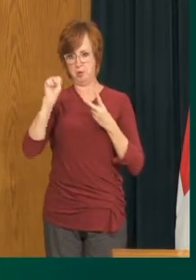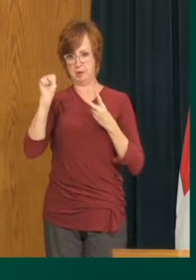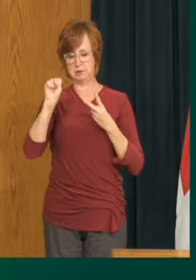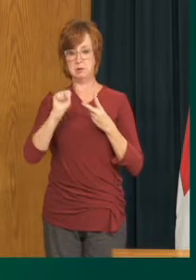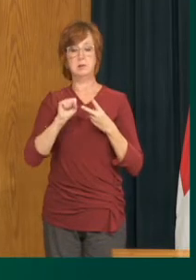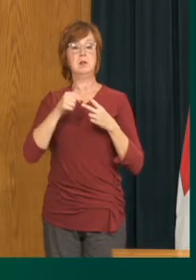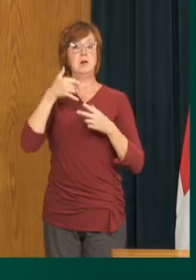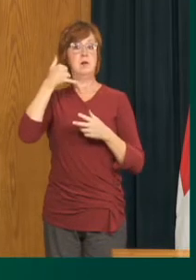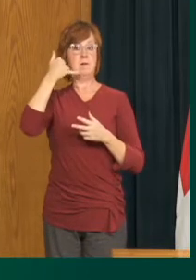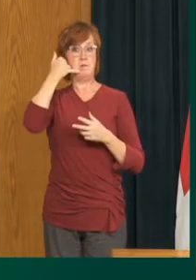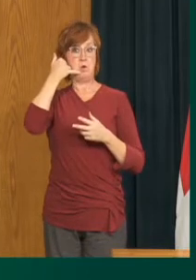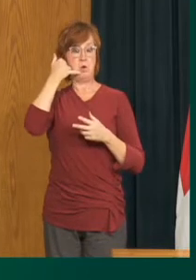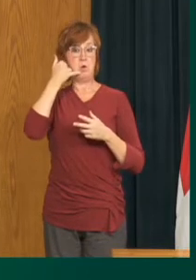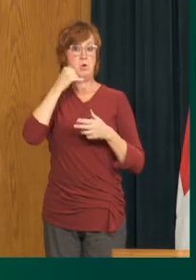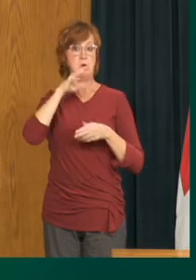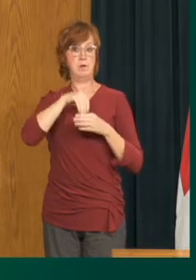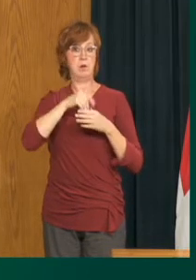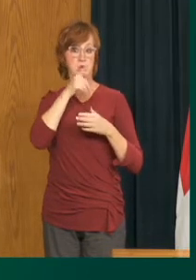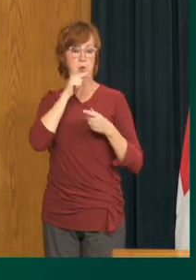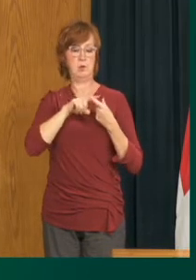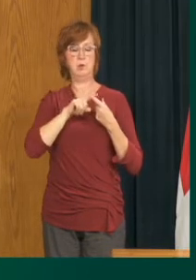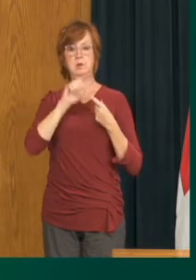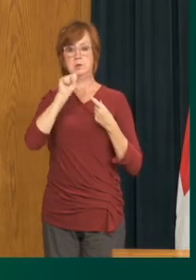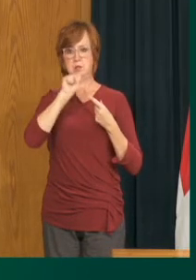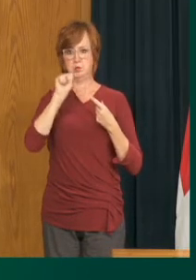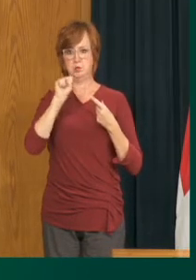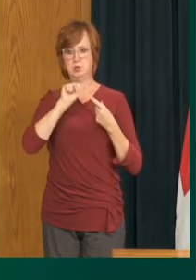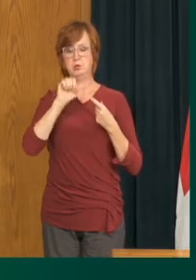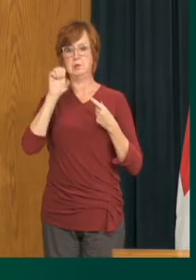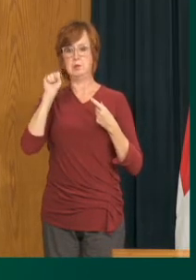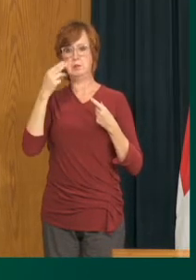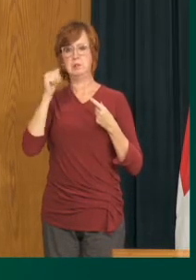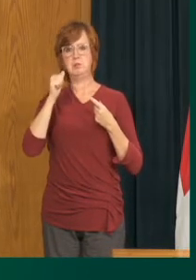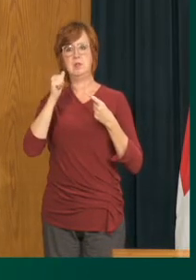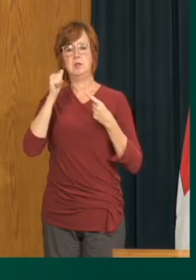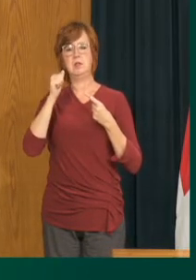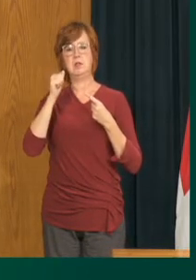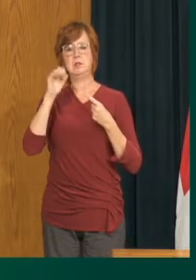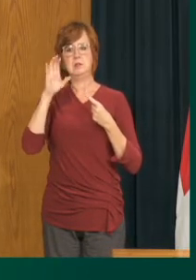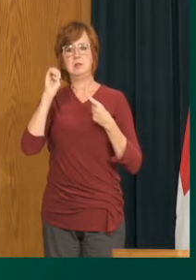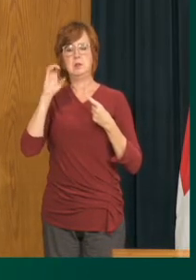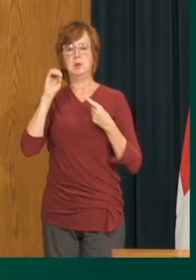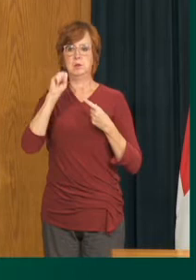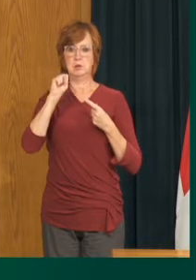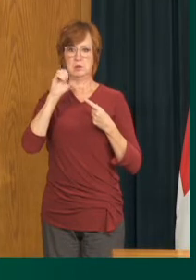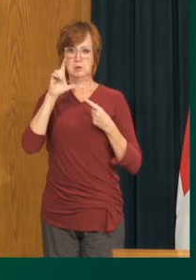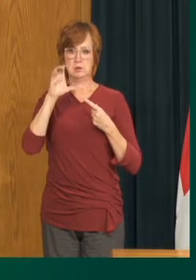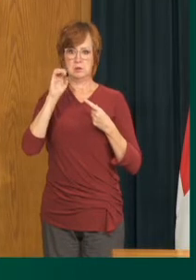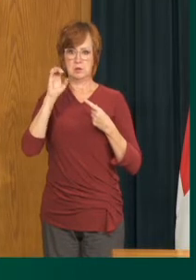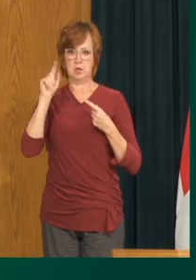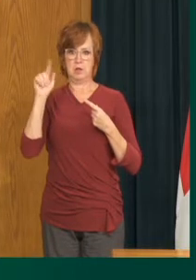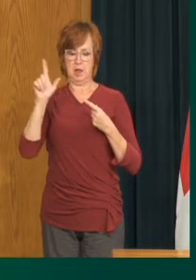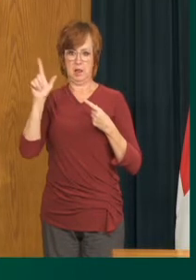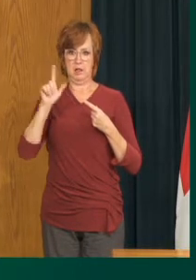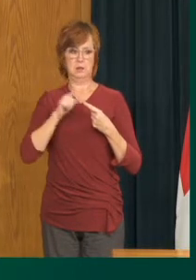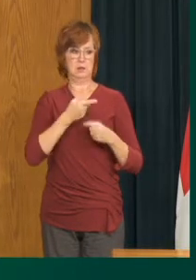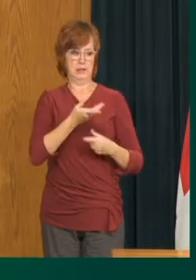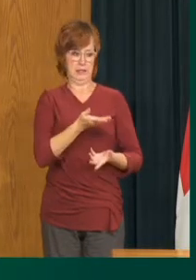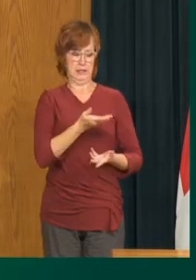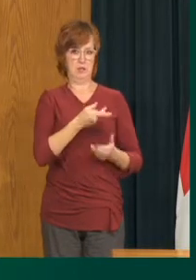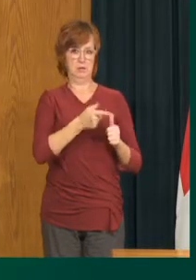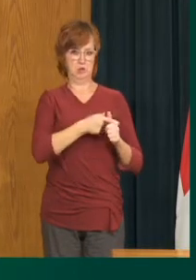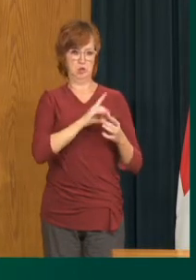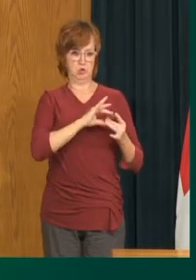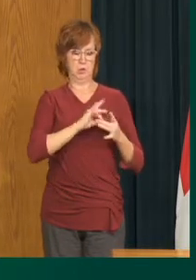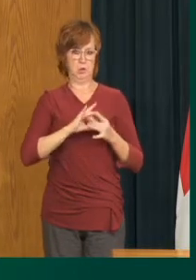us over the line in Saskatoon is SHA CEO Scott Livingston. Both the Premier and the Doctor will have